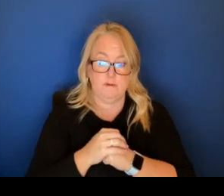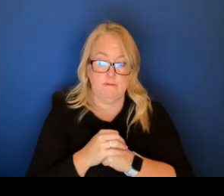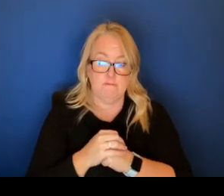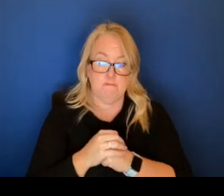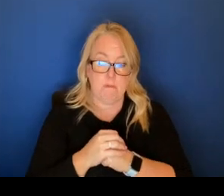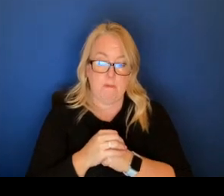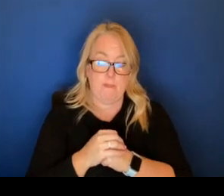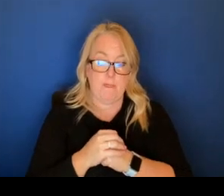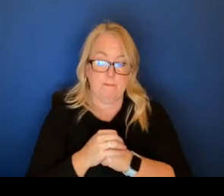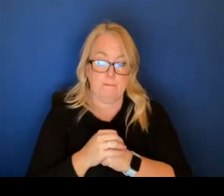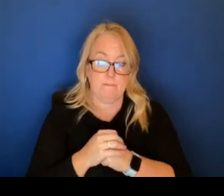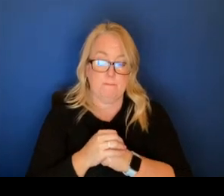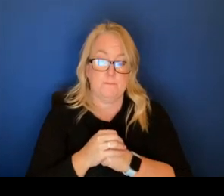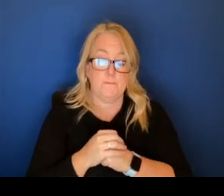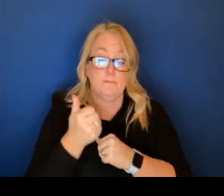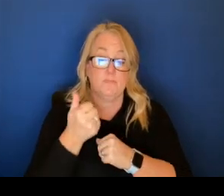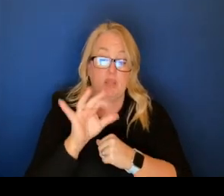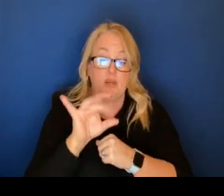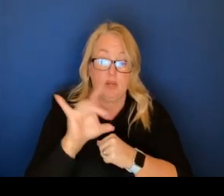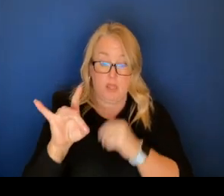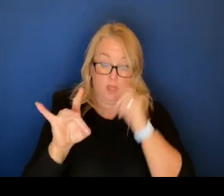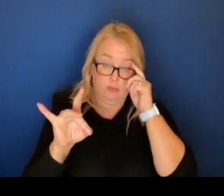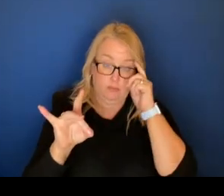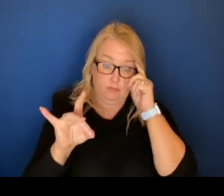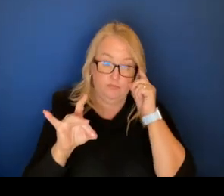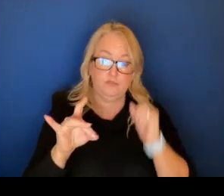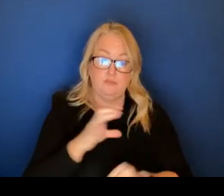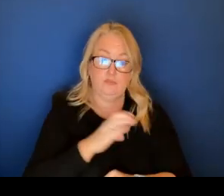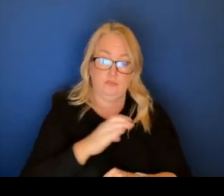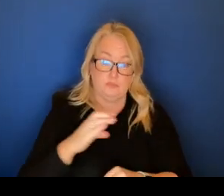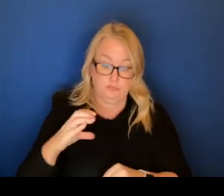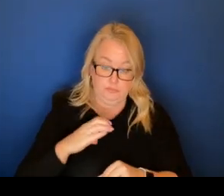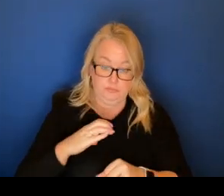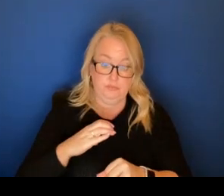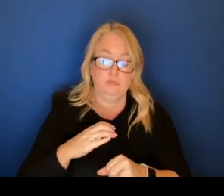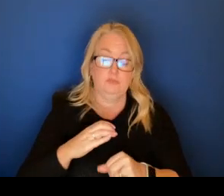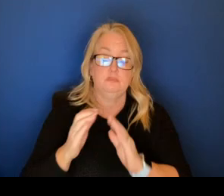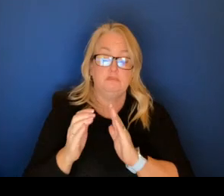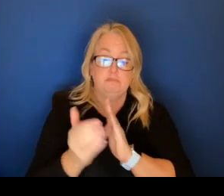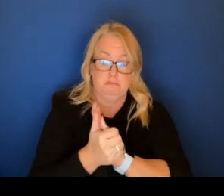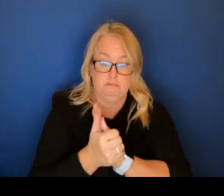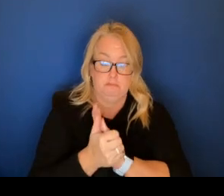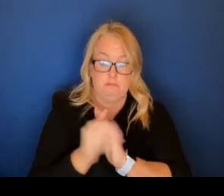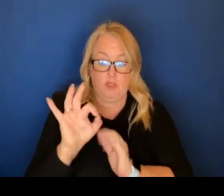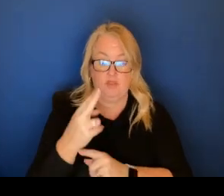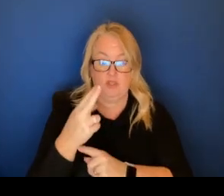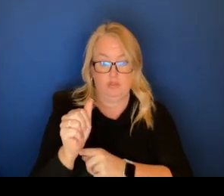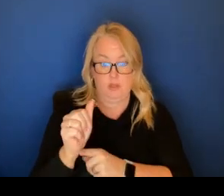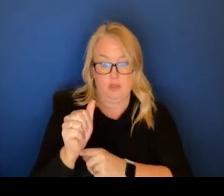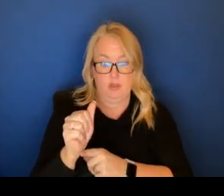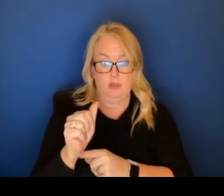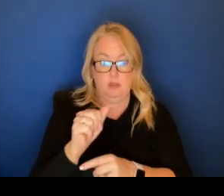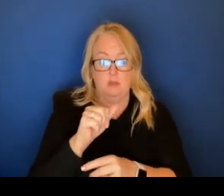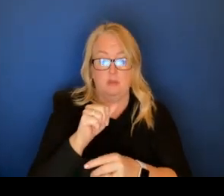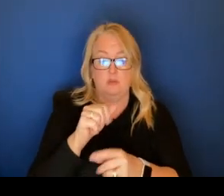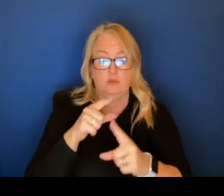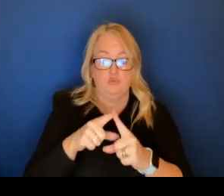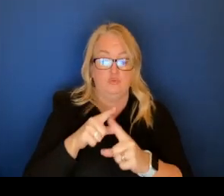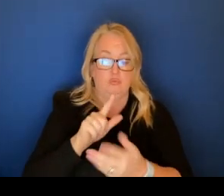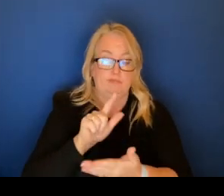origin. In 1988, Congress amended the FHA coverage to